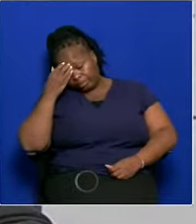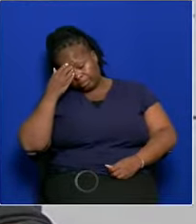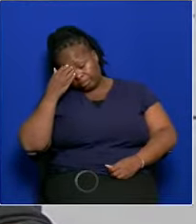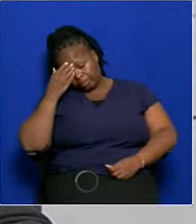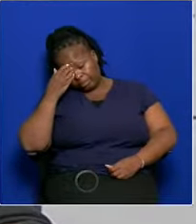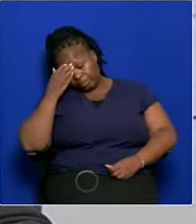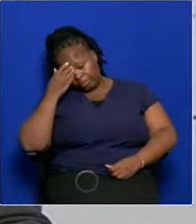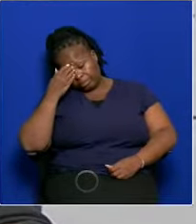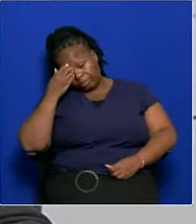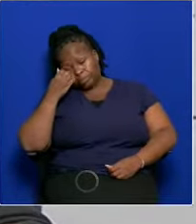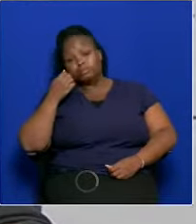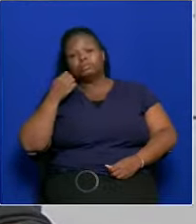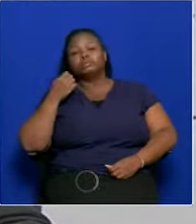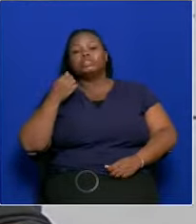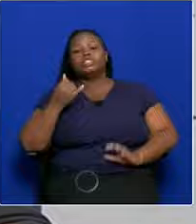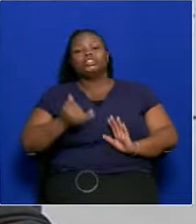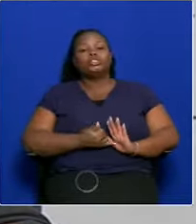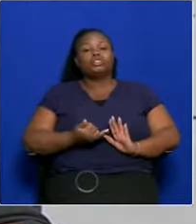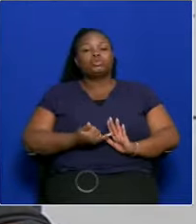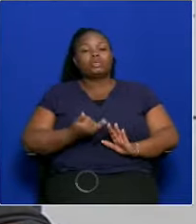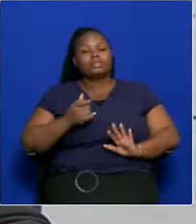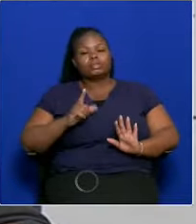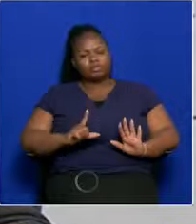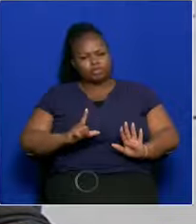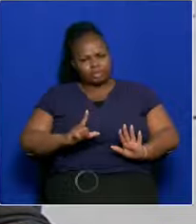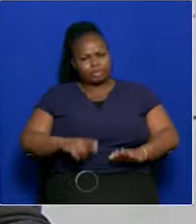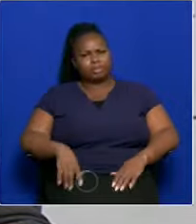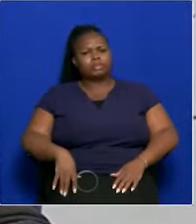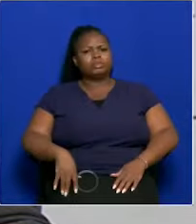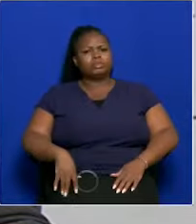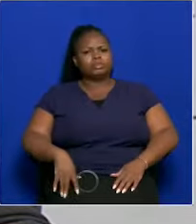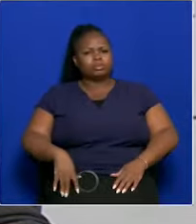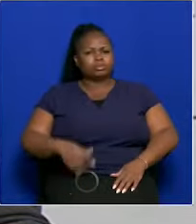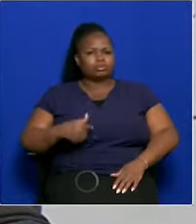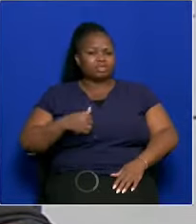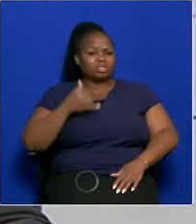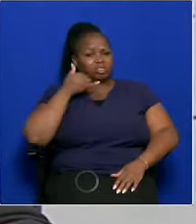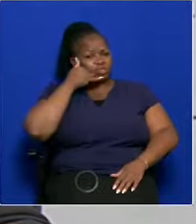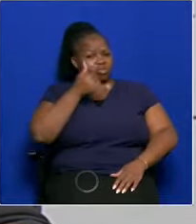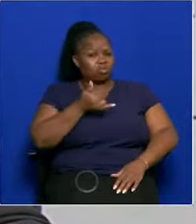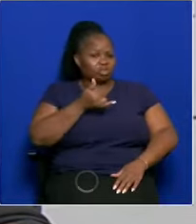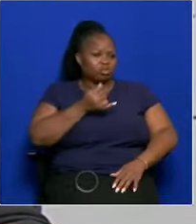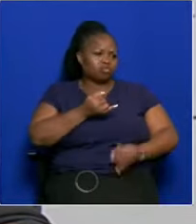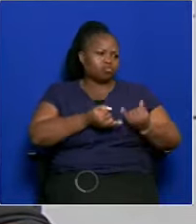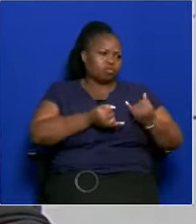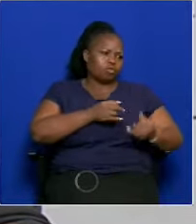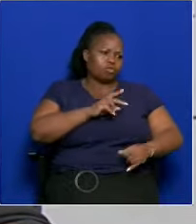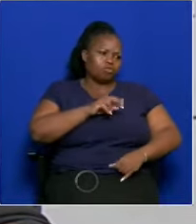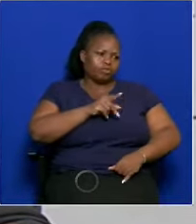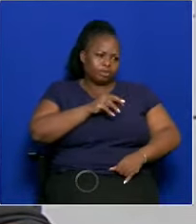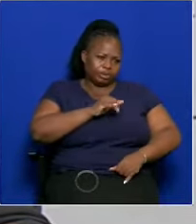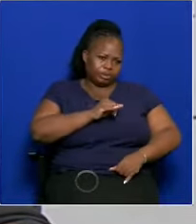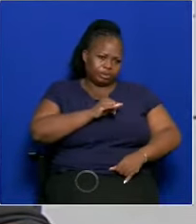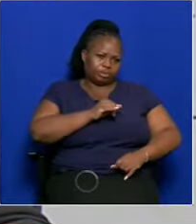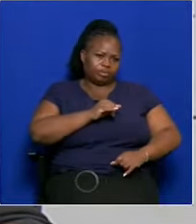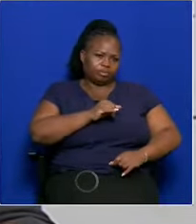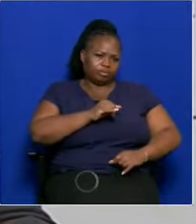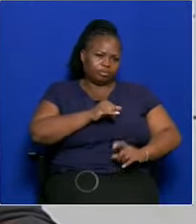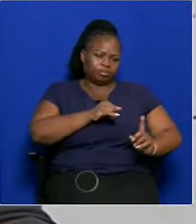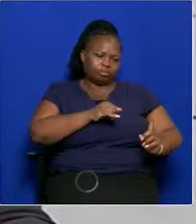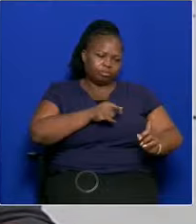in January 7, I think I phoned the wrong Vusi. I was not phoning him. I can remember I was